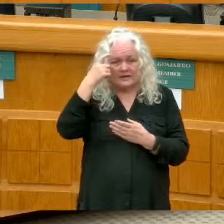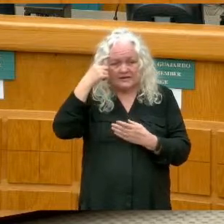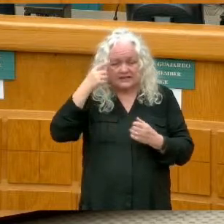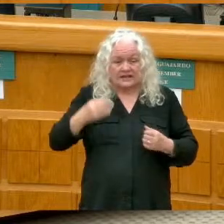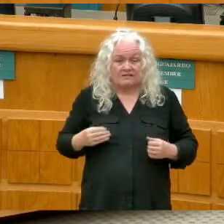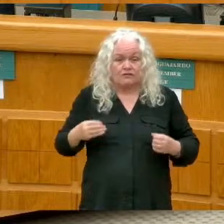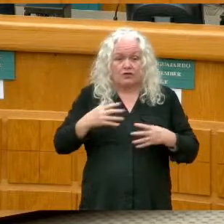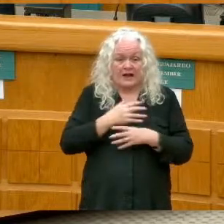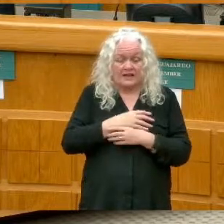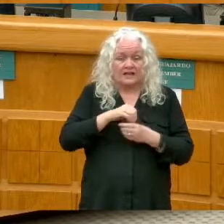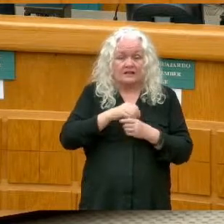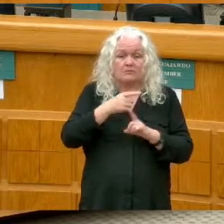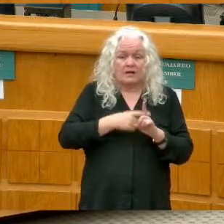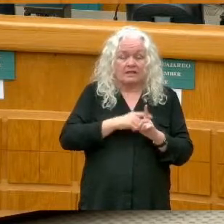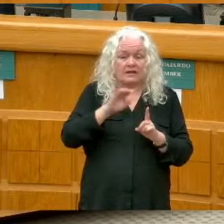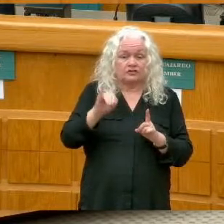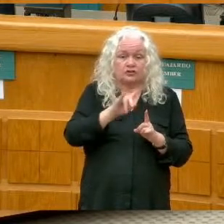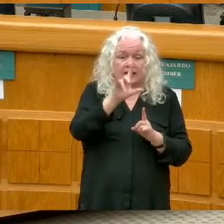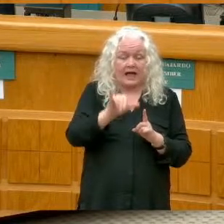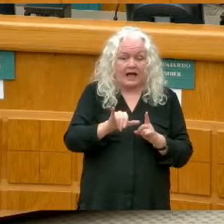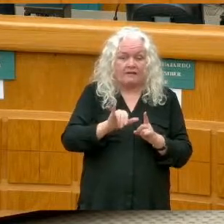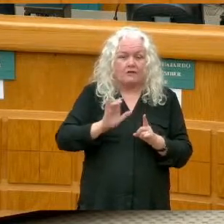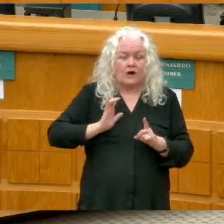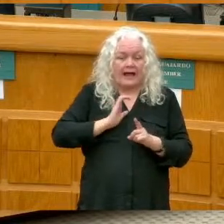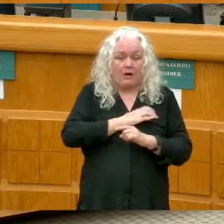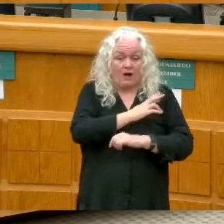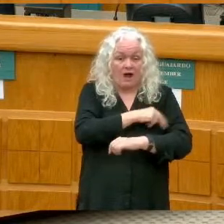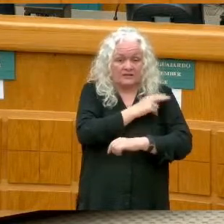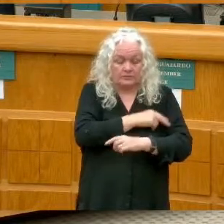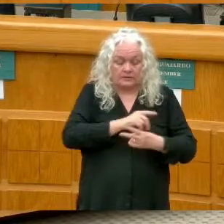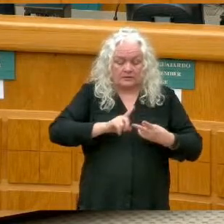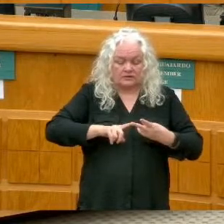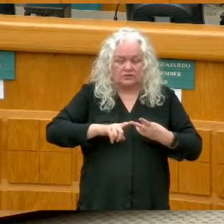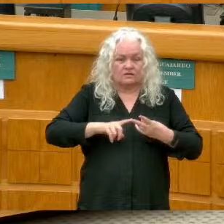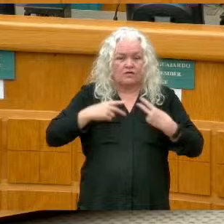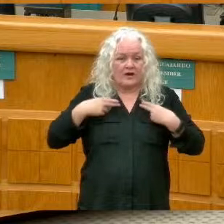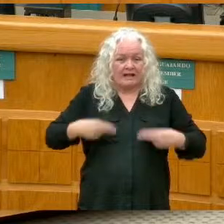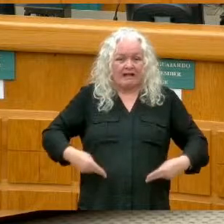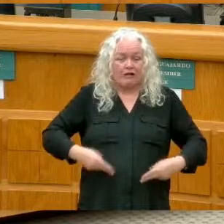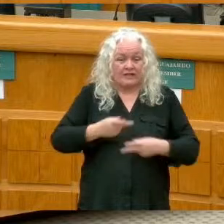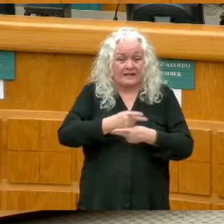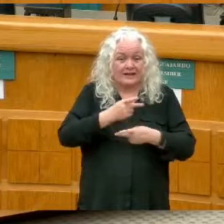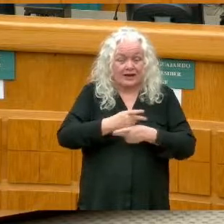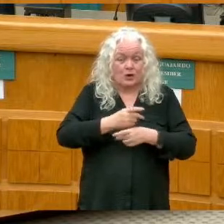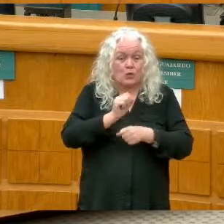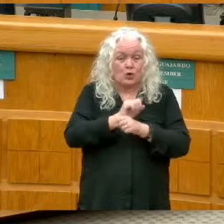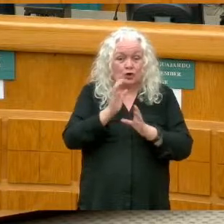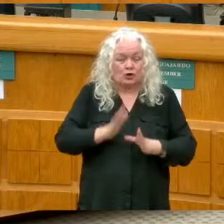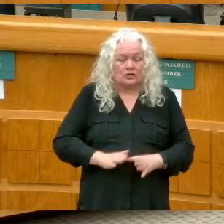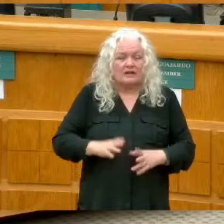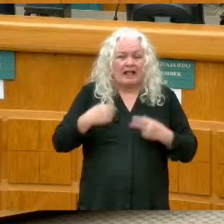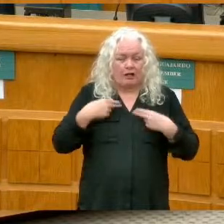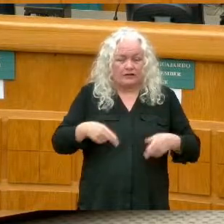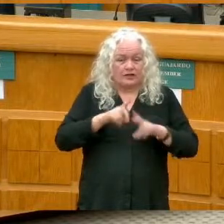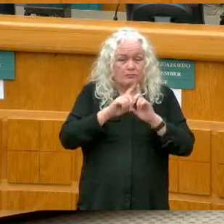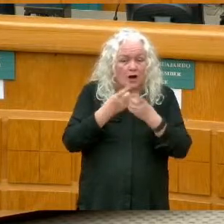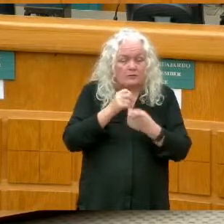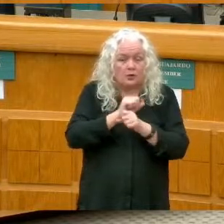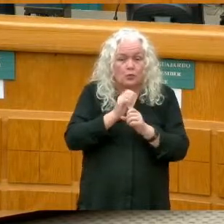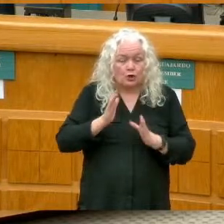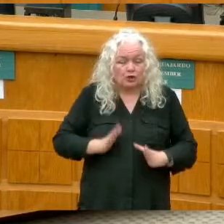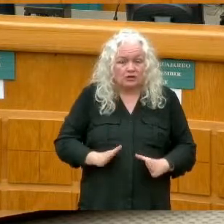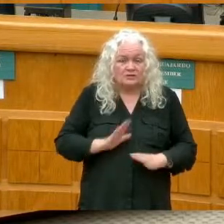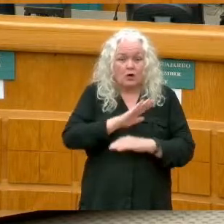frightening it was in the month of July. For our hospitals, our healthcare workers, for our health department workers, for all of